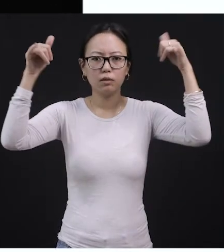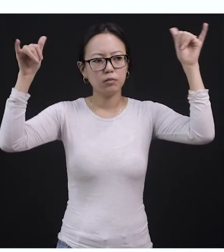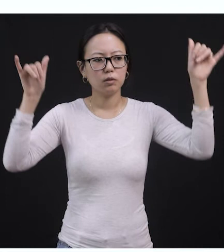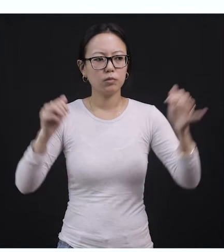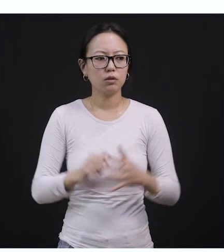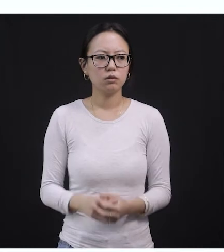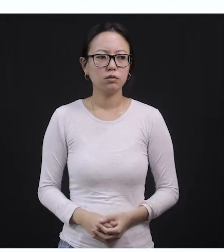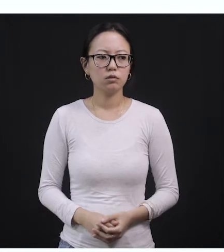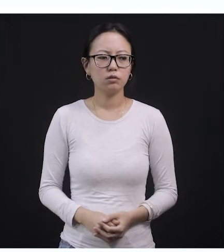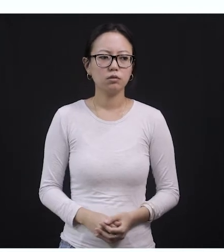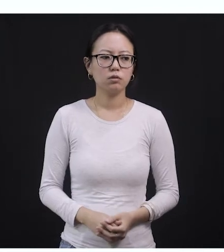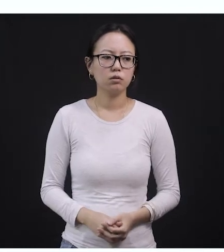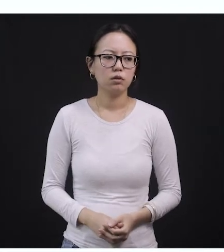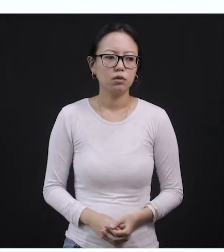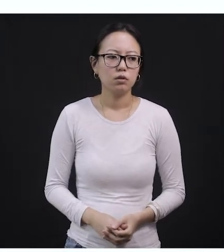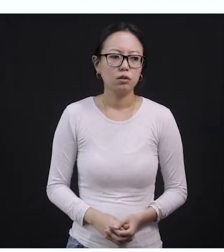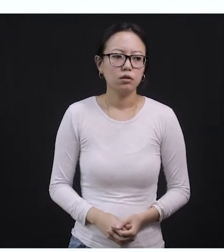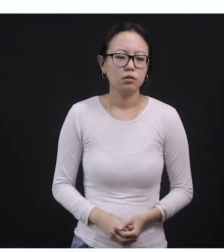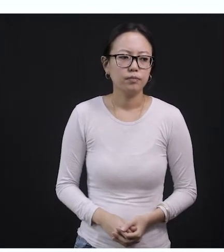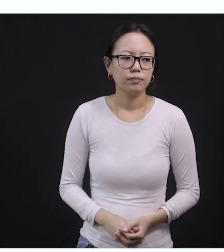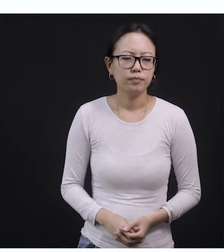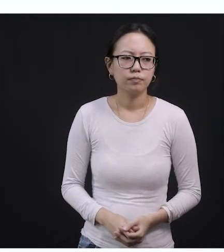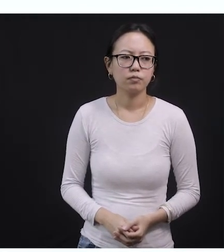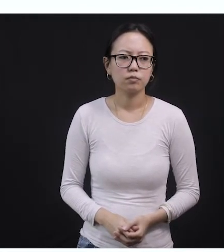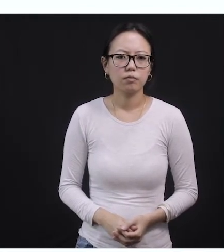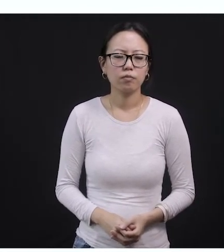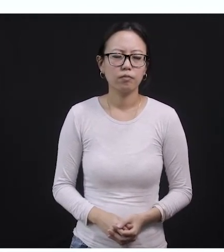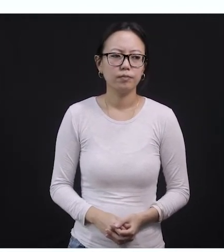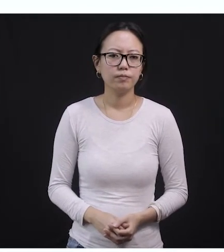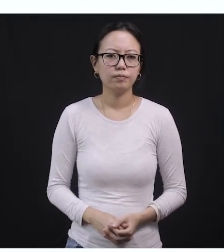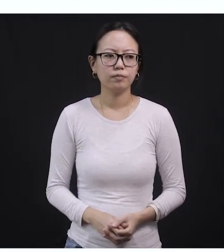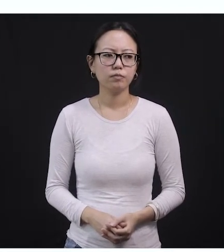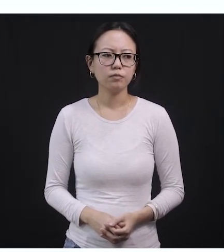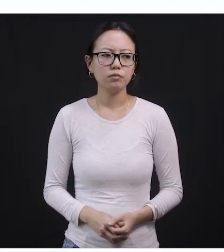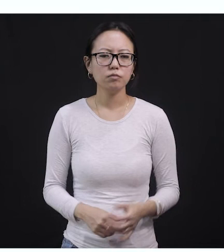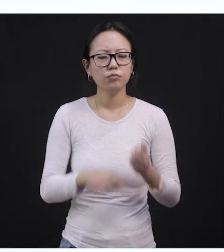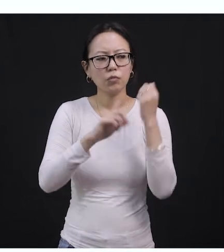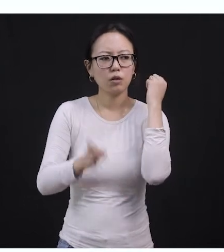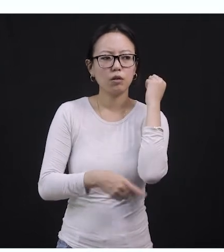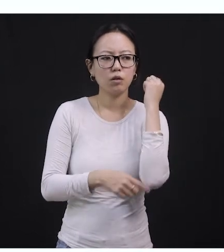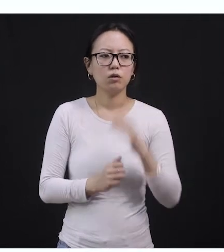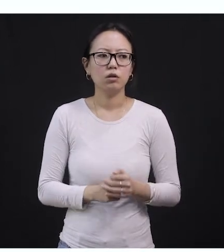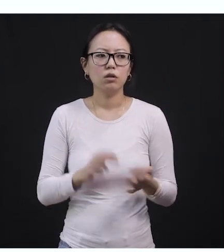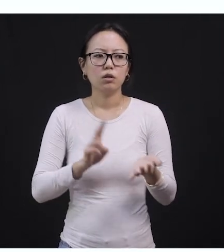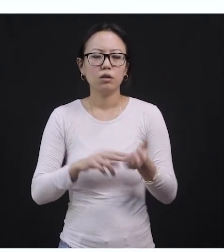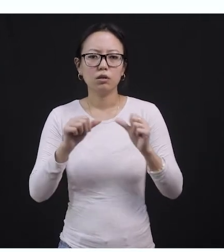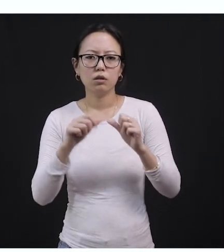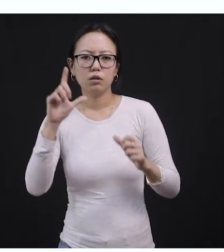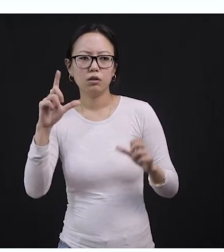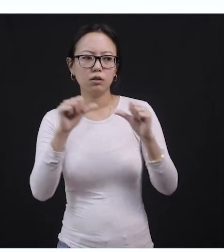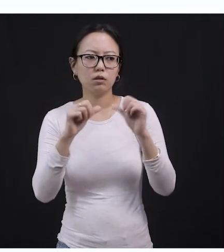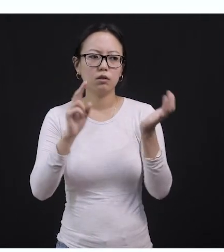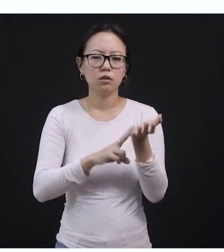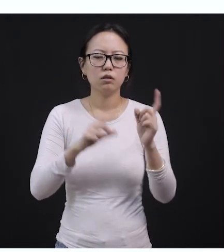the strongest regions. Okay, now coming to the last one, that is Nalanda University. I told